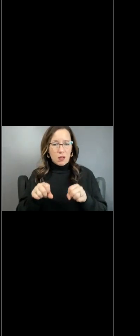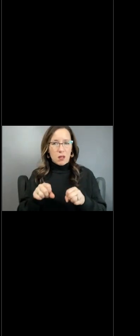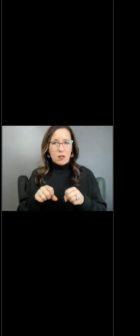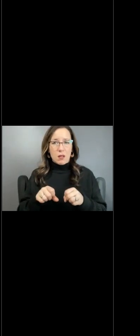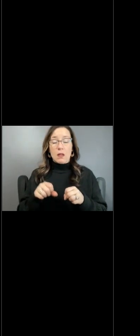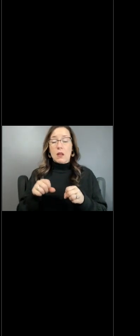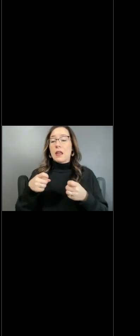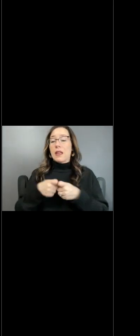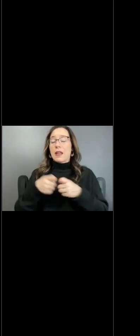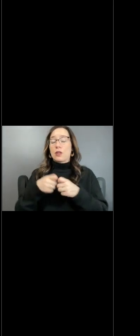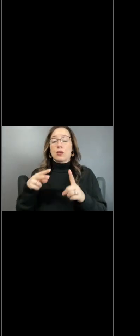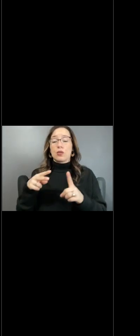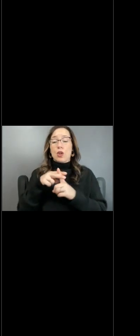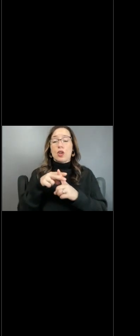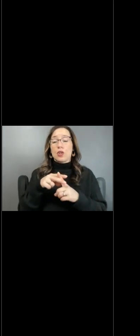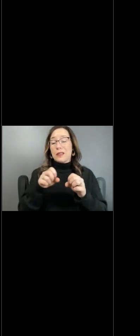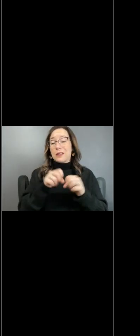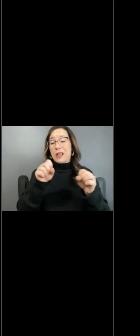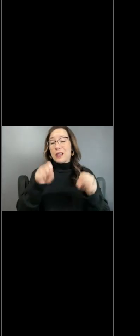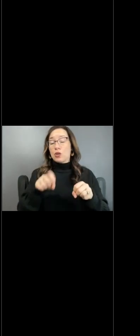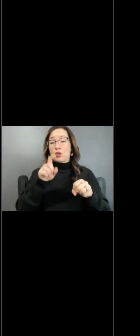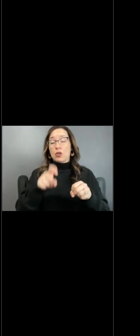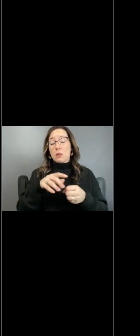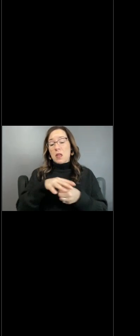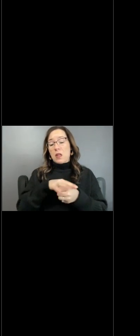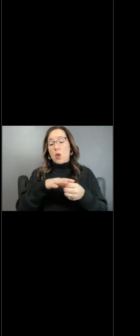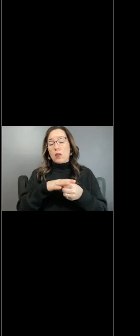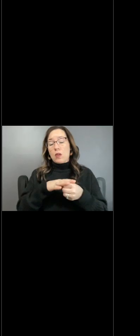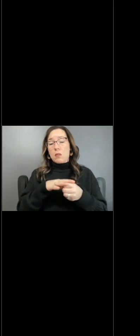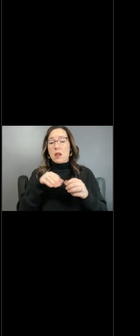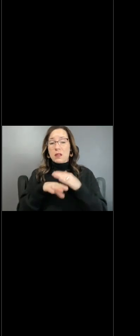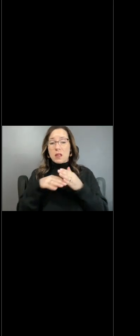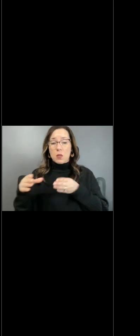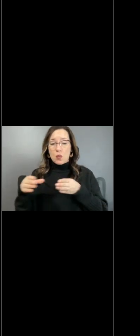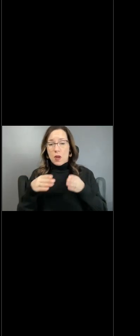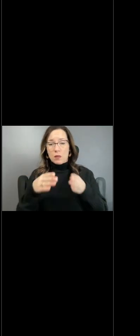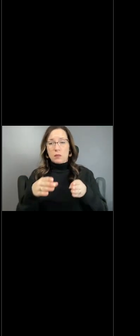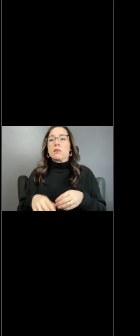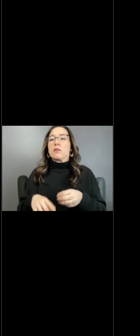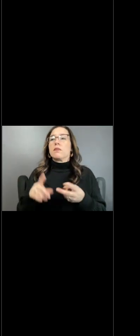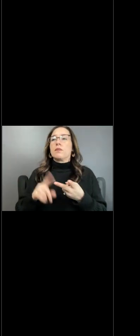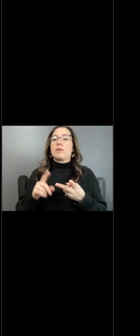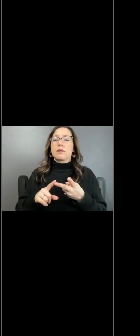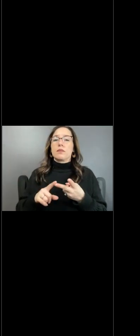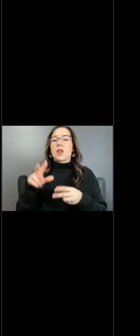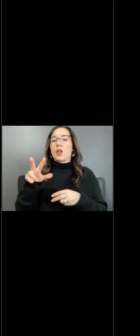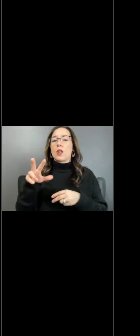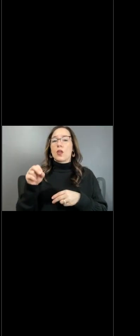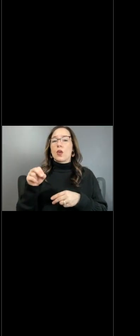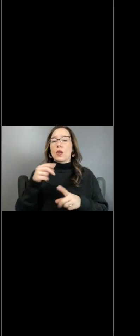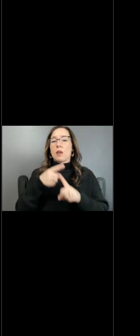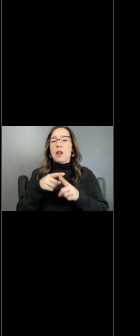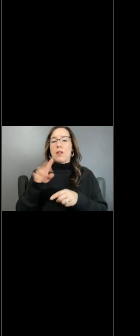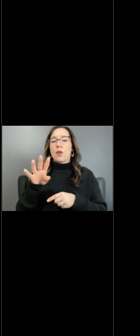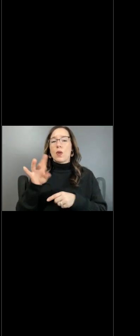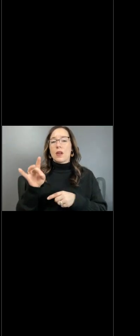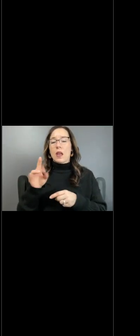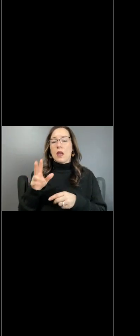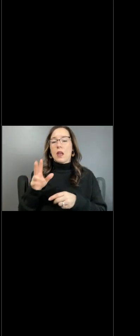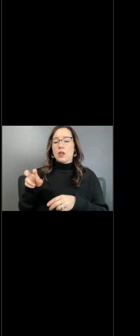vehicle charging station should be located on an accessible route. It should have a 30-inch by 48-inch clear floor